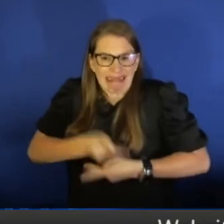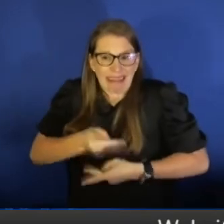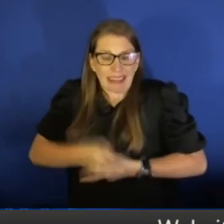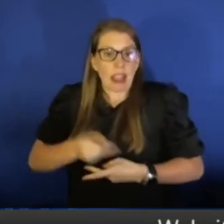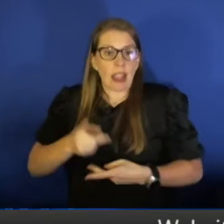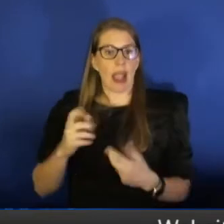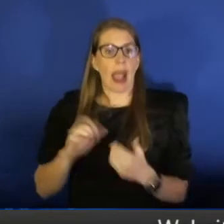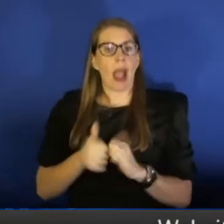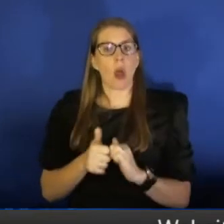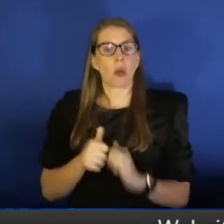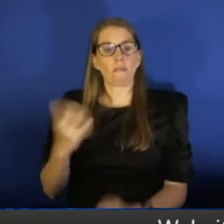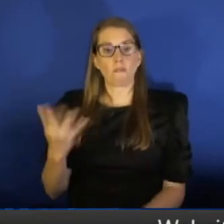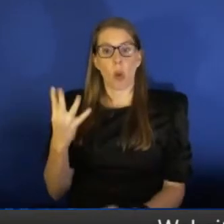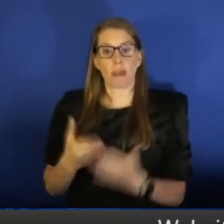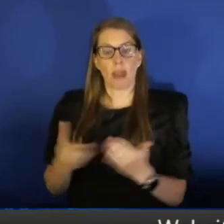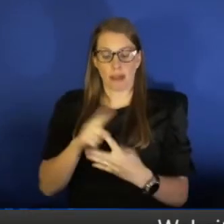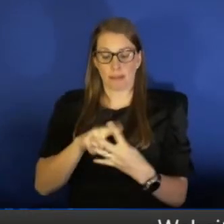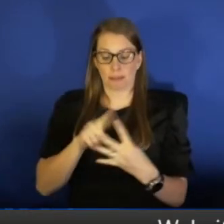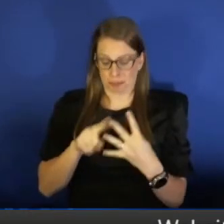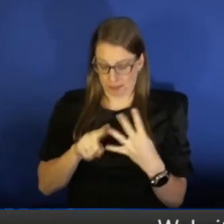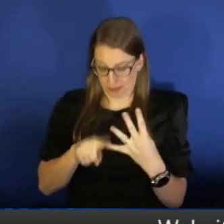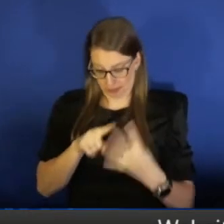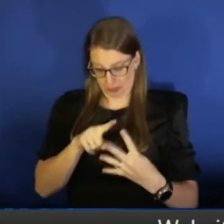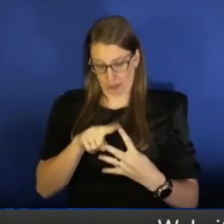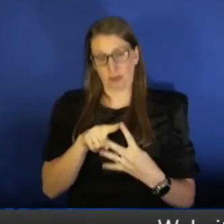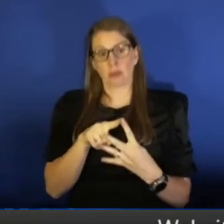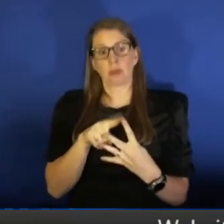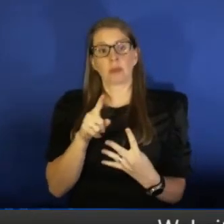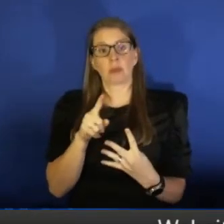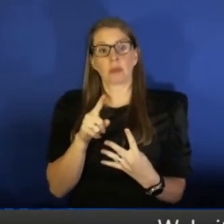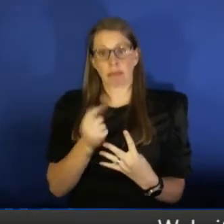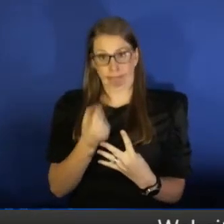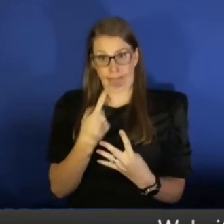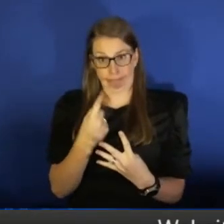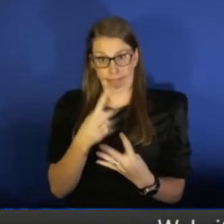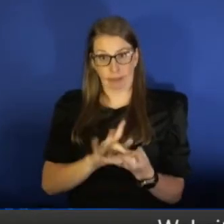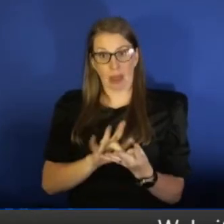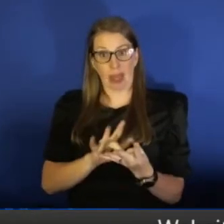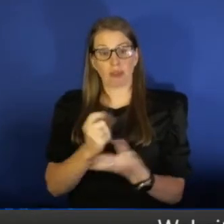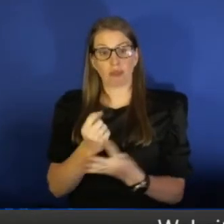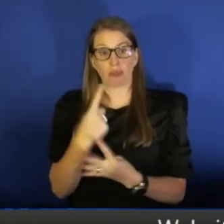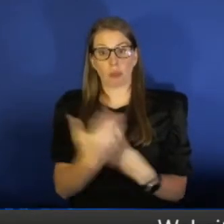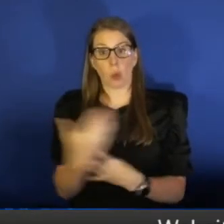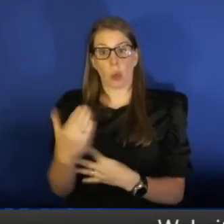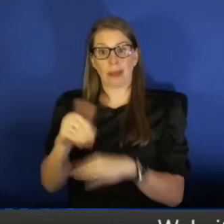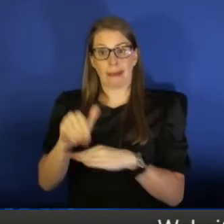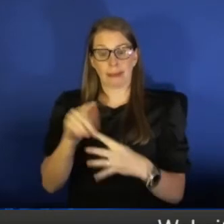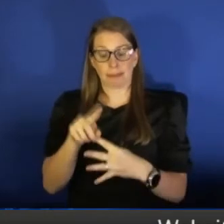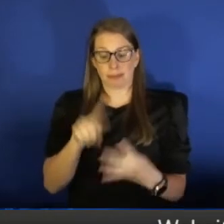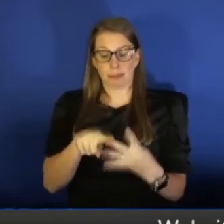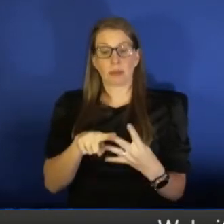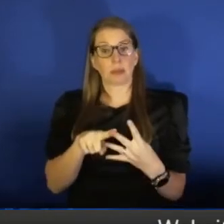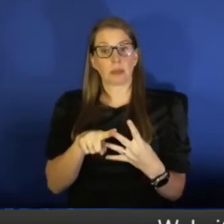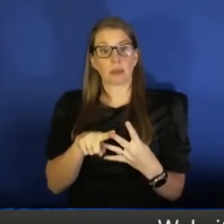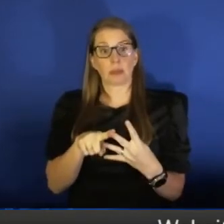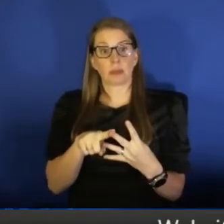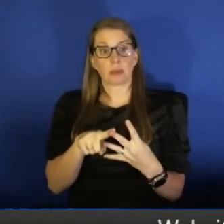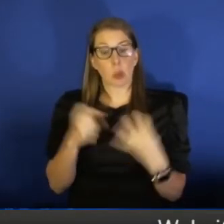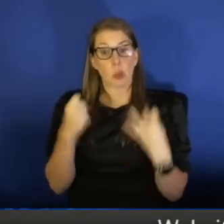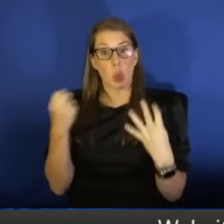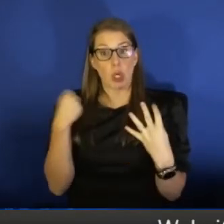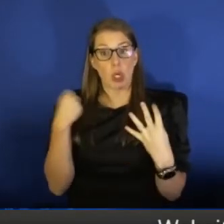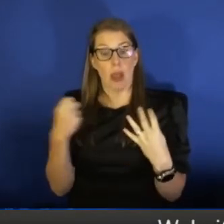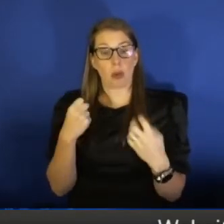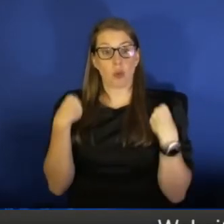4 things I can think of off the top of my head take my medication every morning and night. Number 2, I work out actually at this